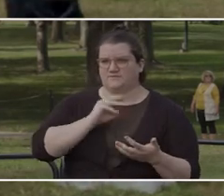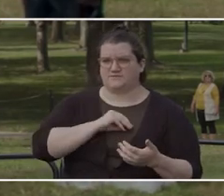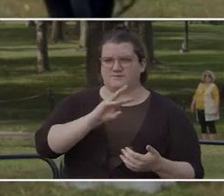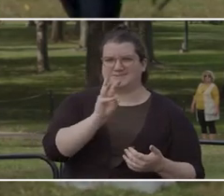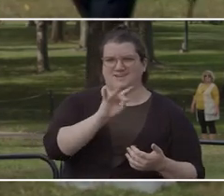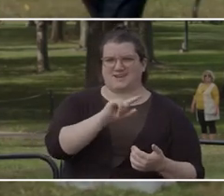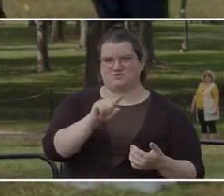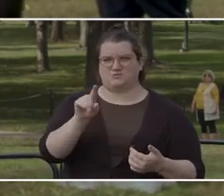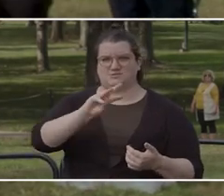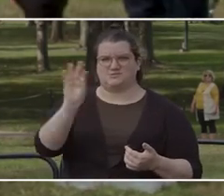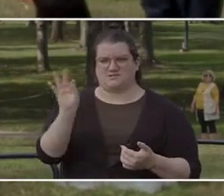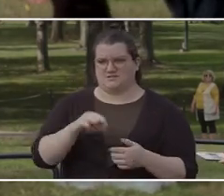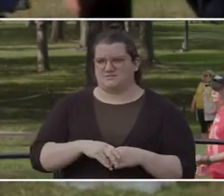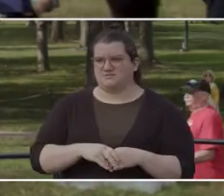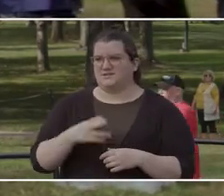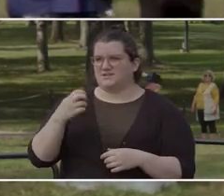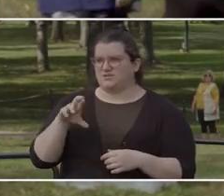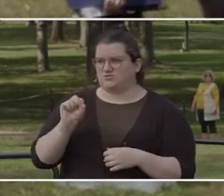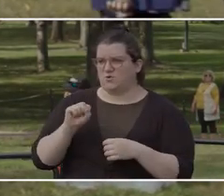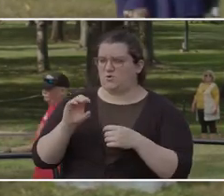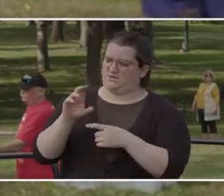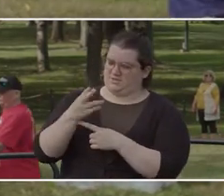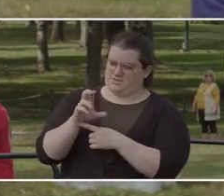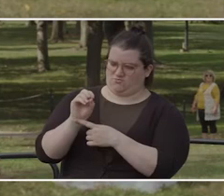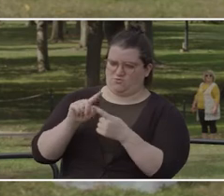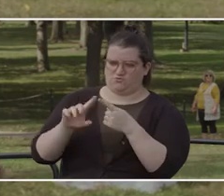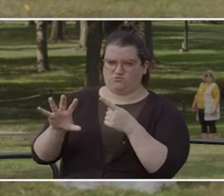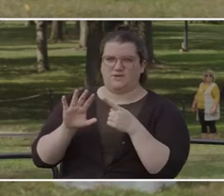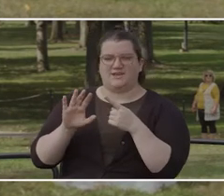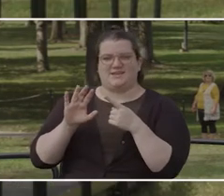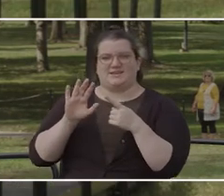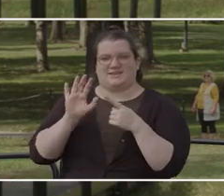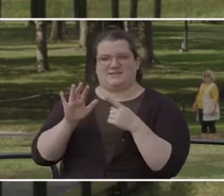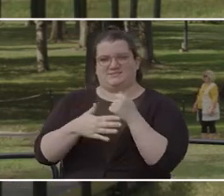to 1969, a hero to his country, welcome home.